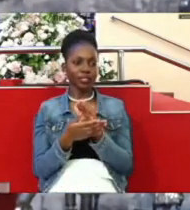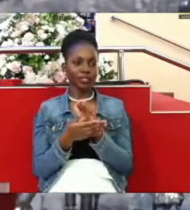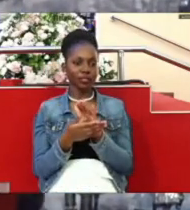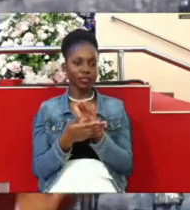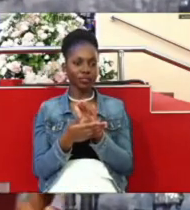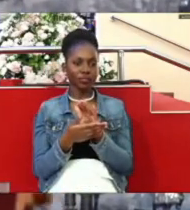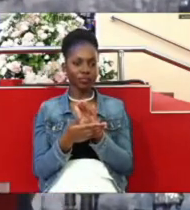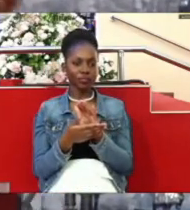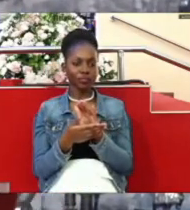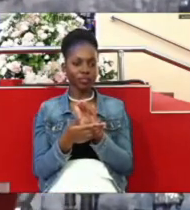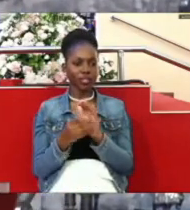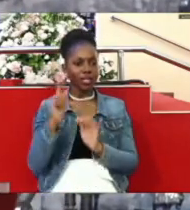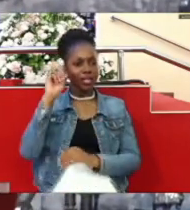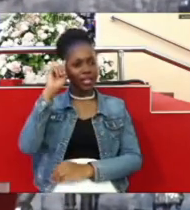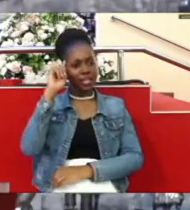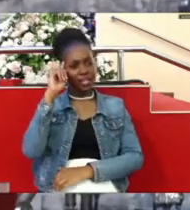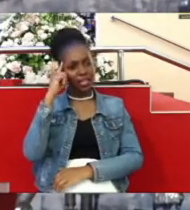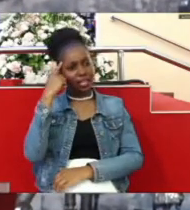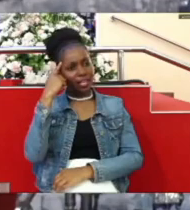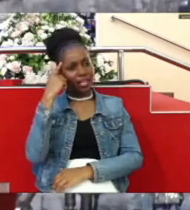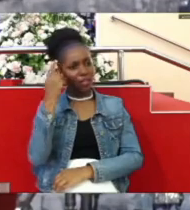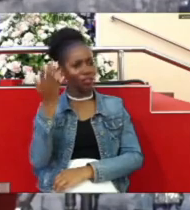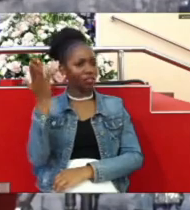way you used to struggle is the same way you shall